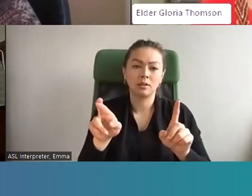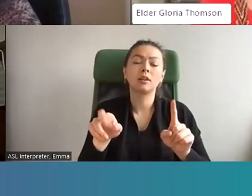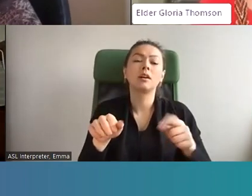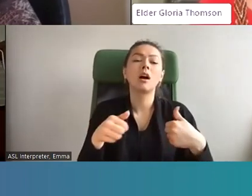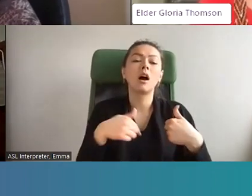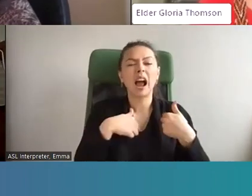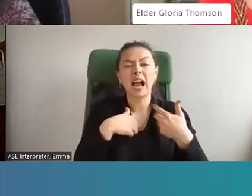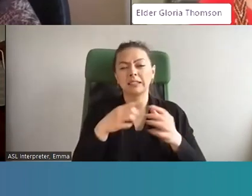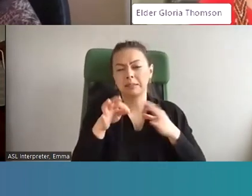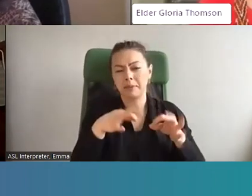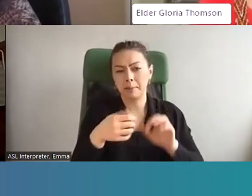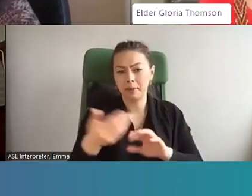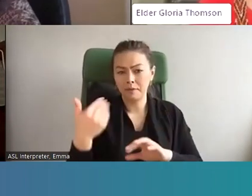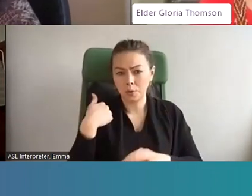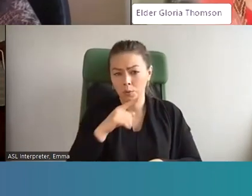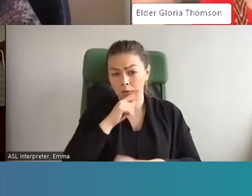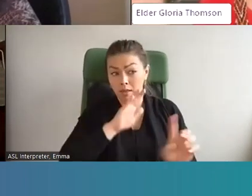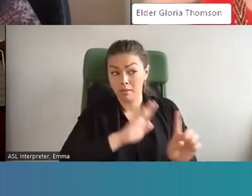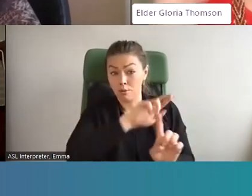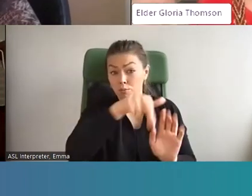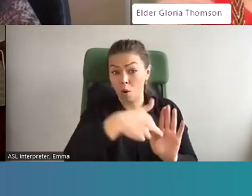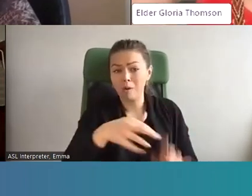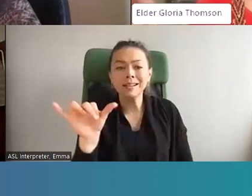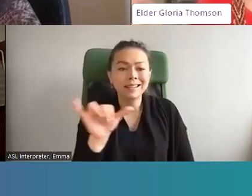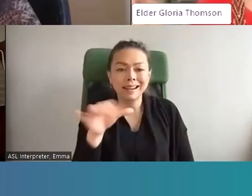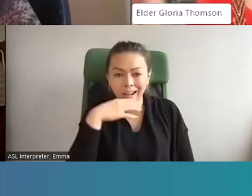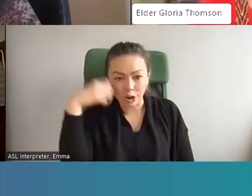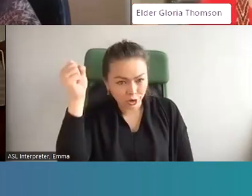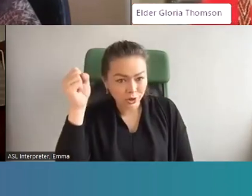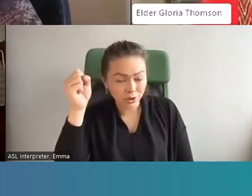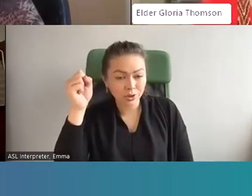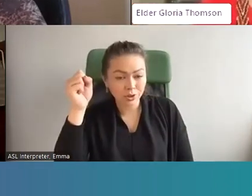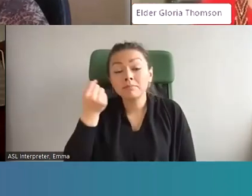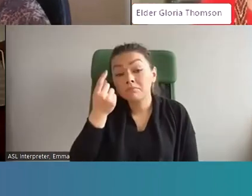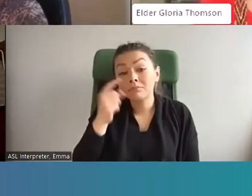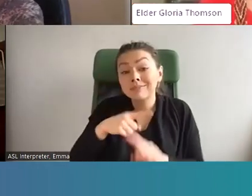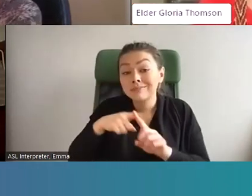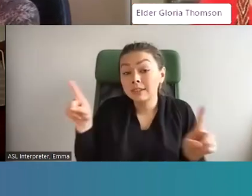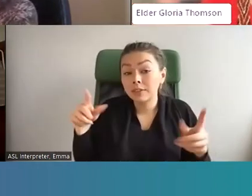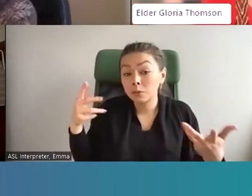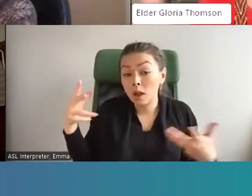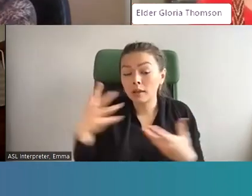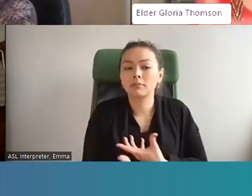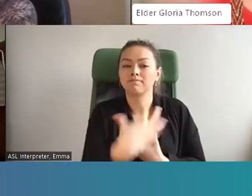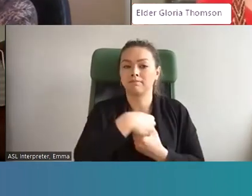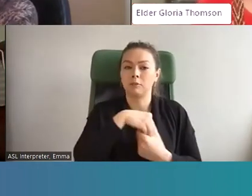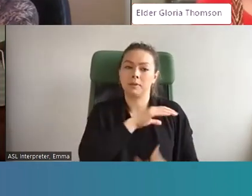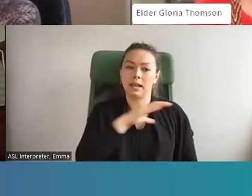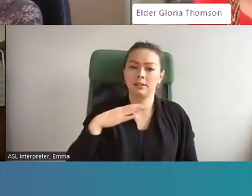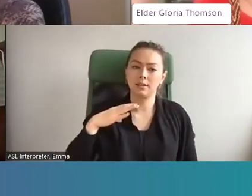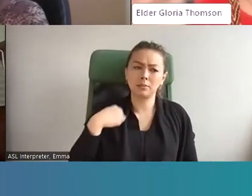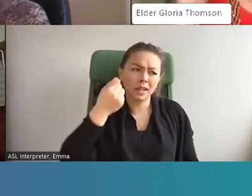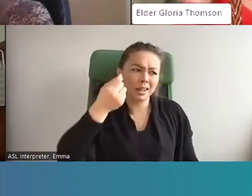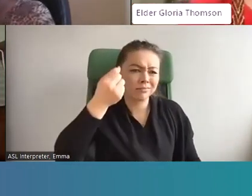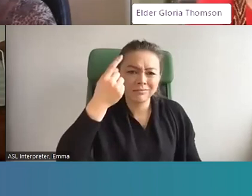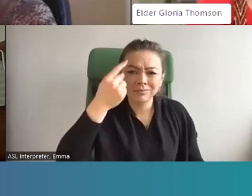elder. The only difference is that they are seated on council. But gosh, we have elders